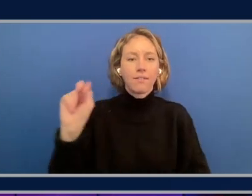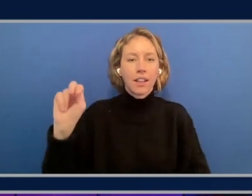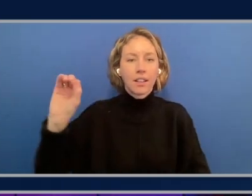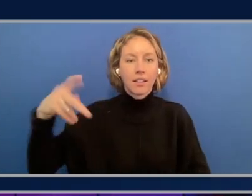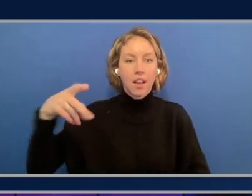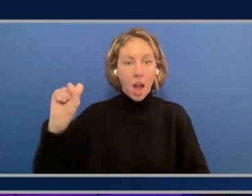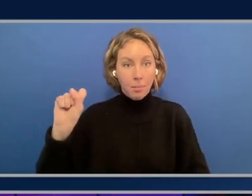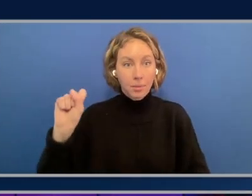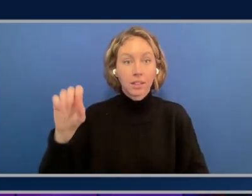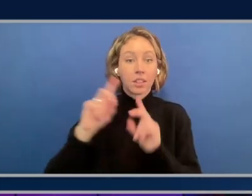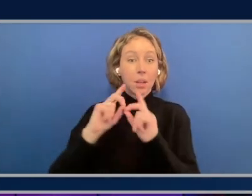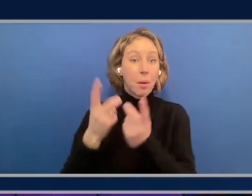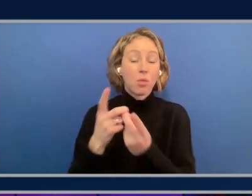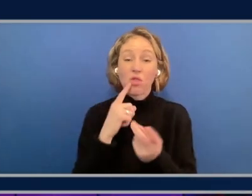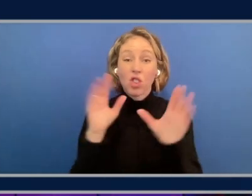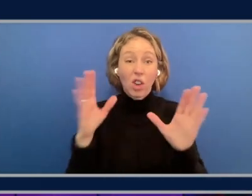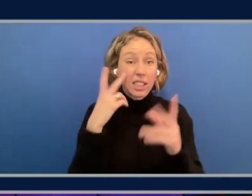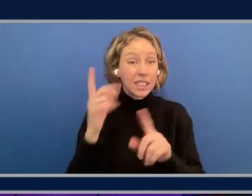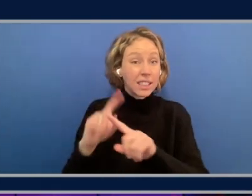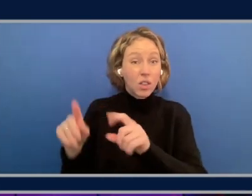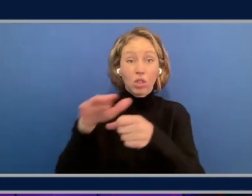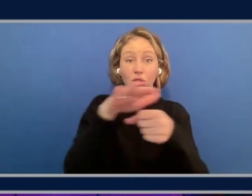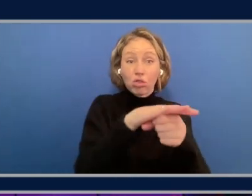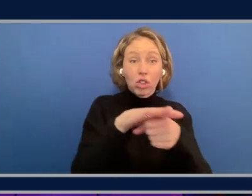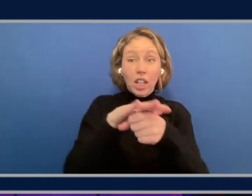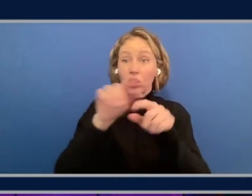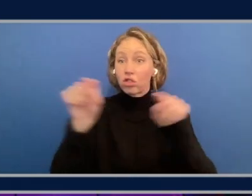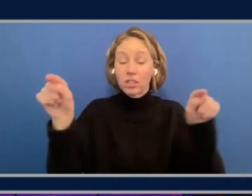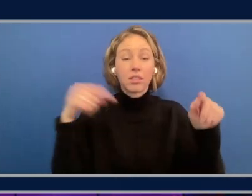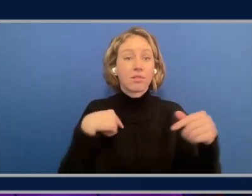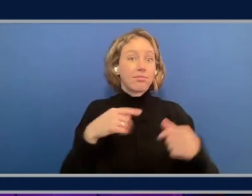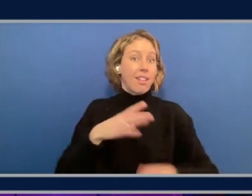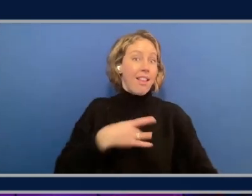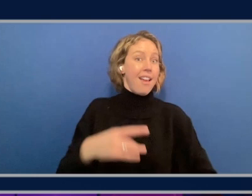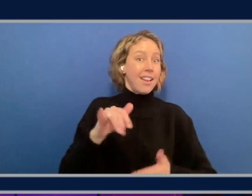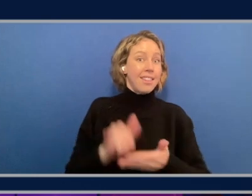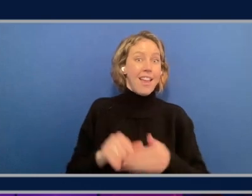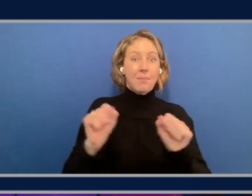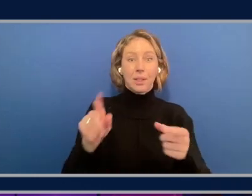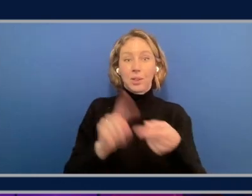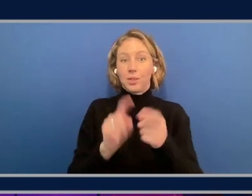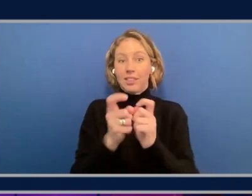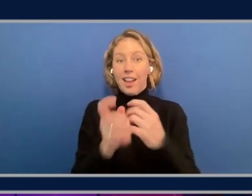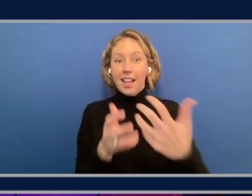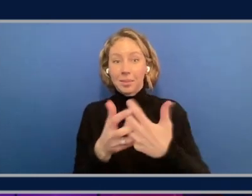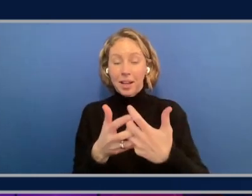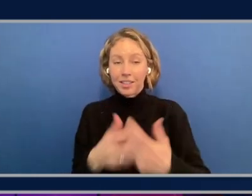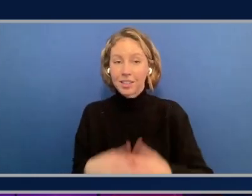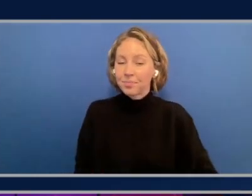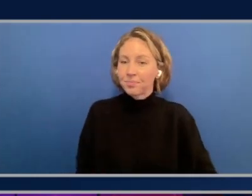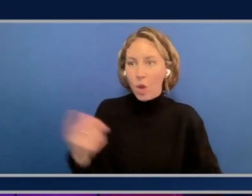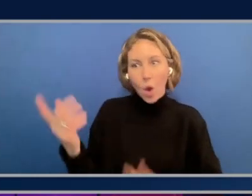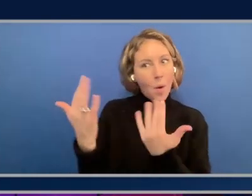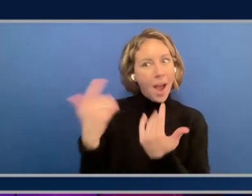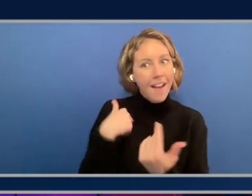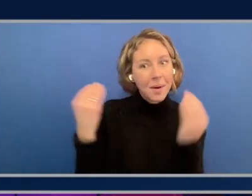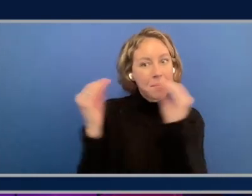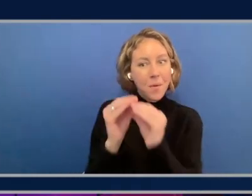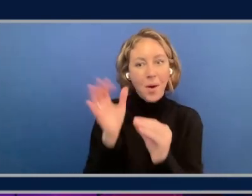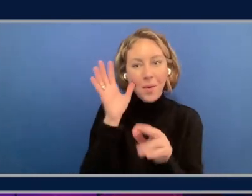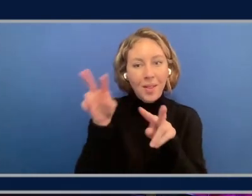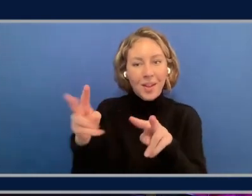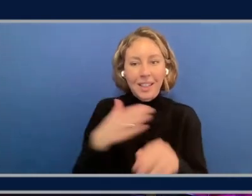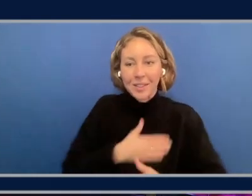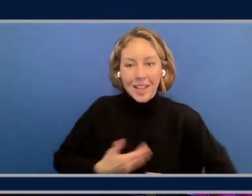in an org. So they're resonating with you, aren't they? Yes. They're also liking this customization. Well, just wait till you see some more because it gets even better. Yeah. All right, Can't let's go. wait. Let's go.